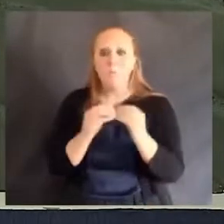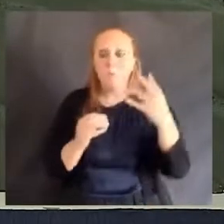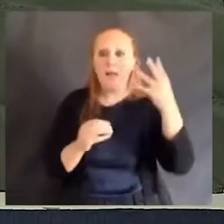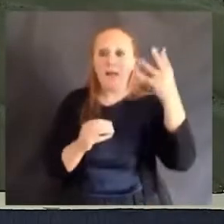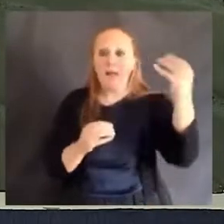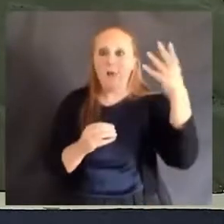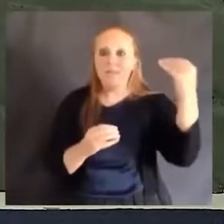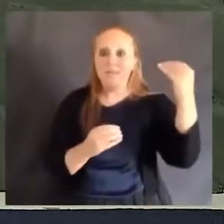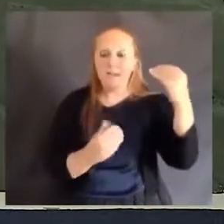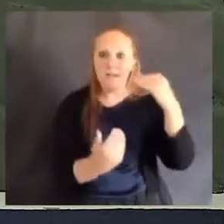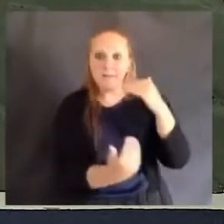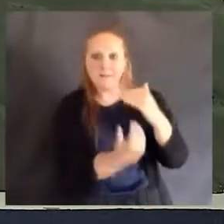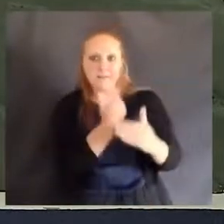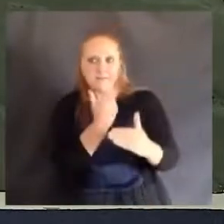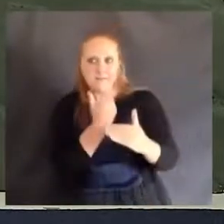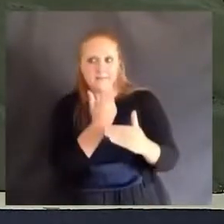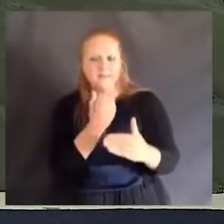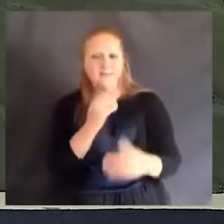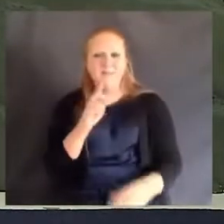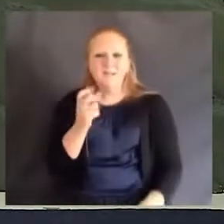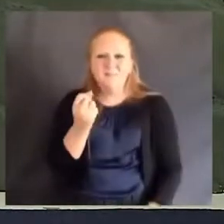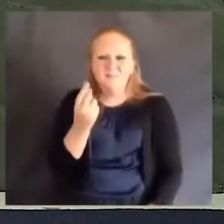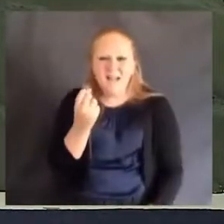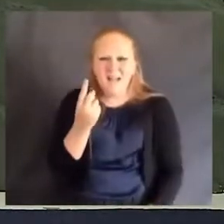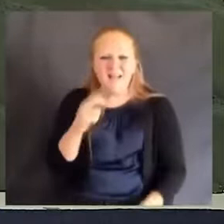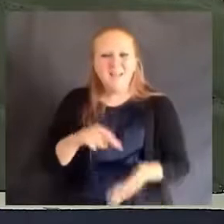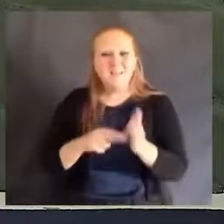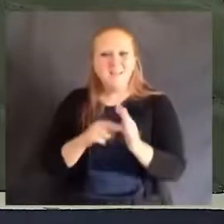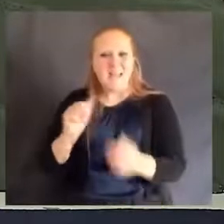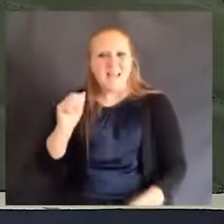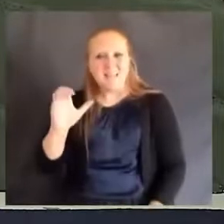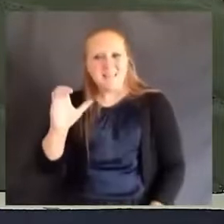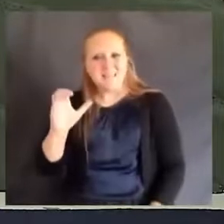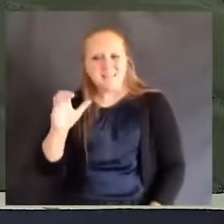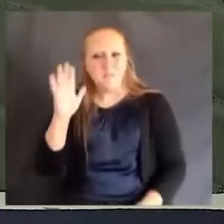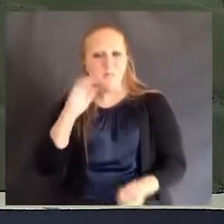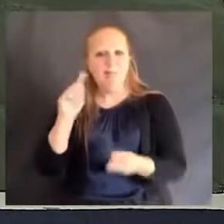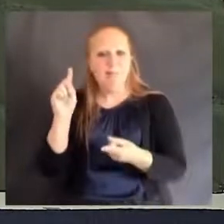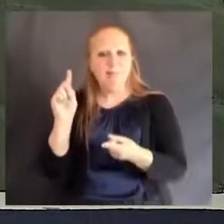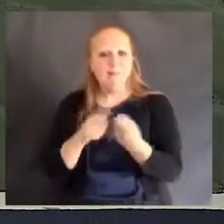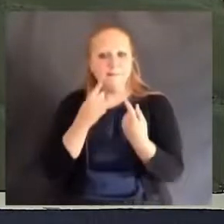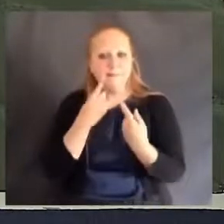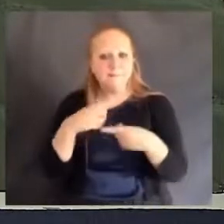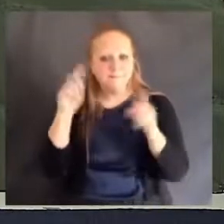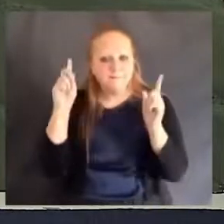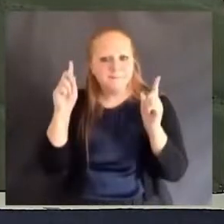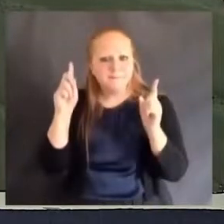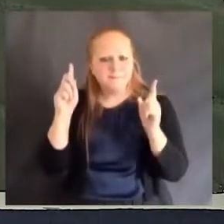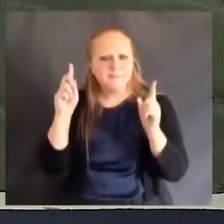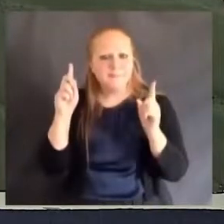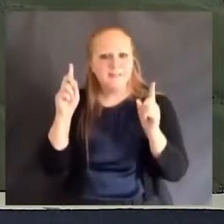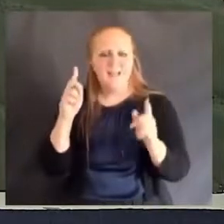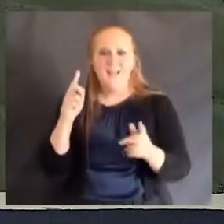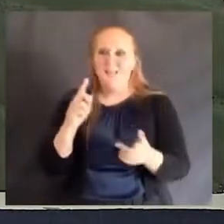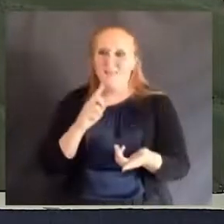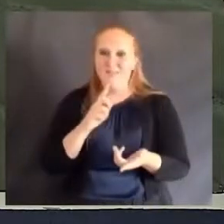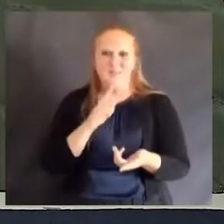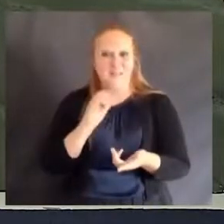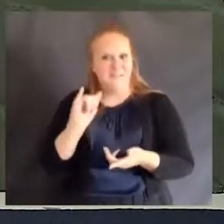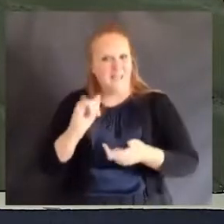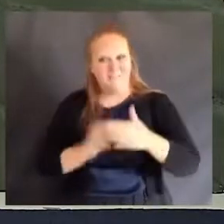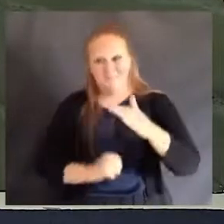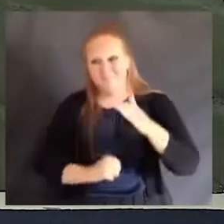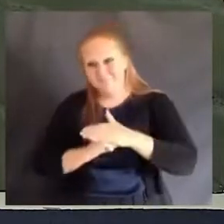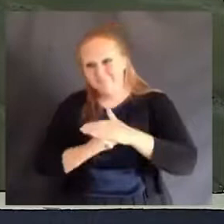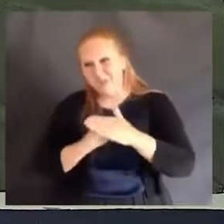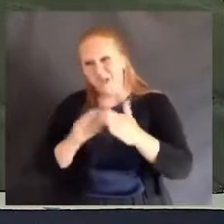conditioner doesn't work as effectively. And that's what we're looking at. And I have now exhausted my knowledge of